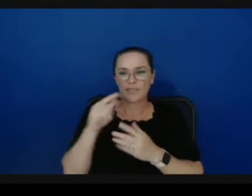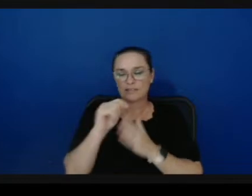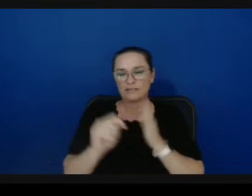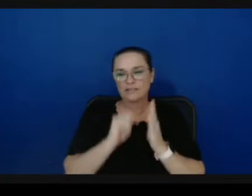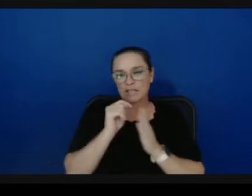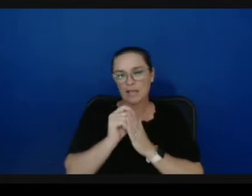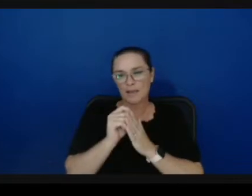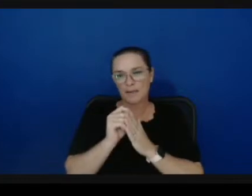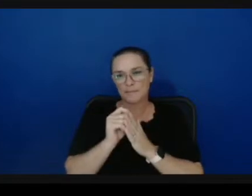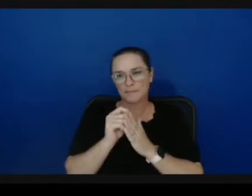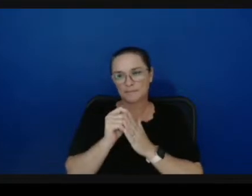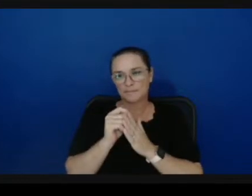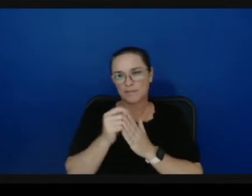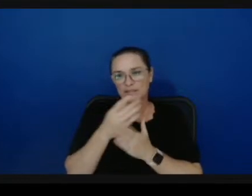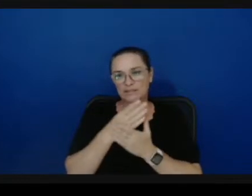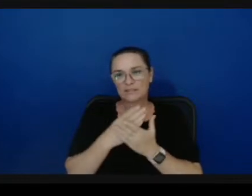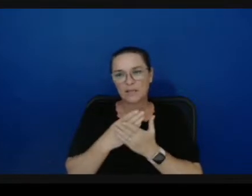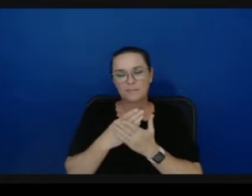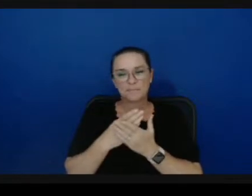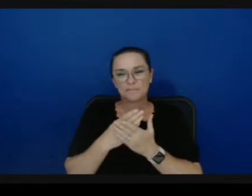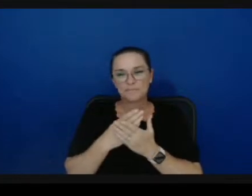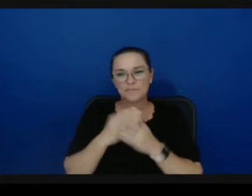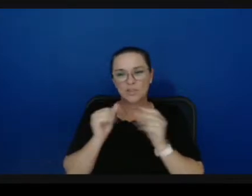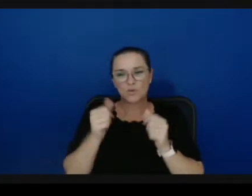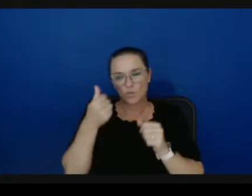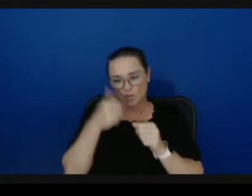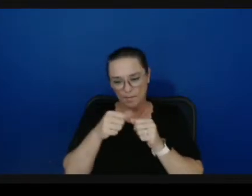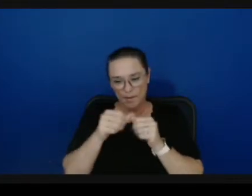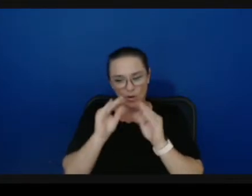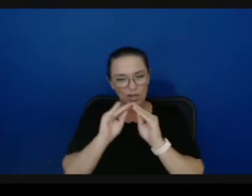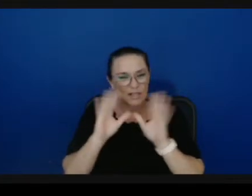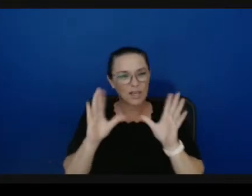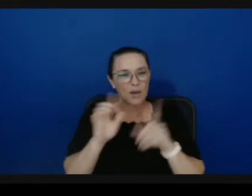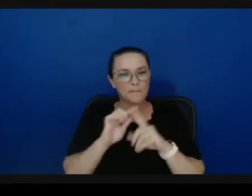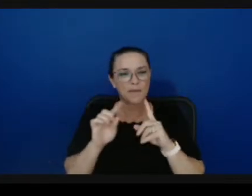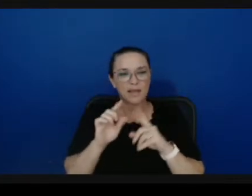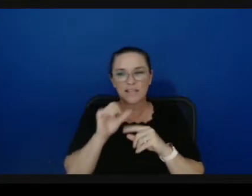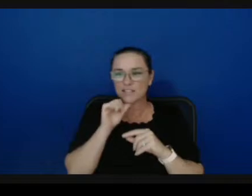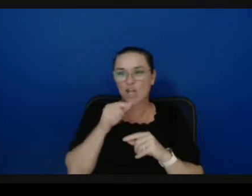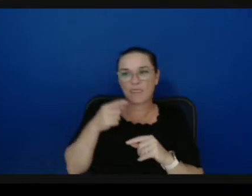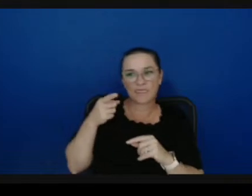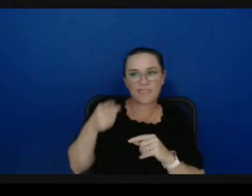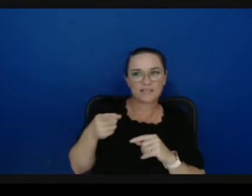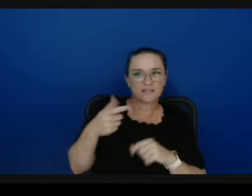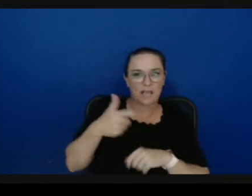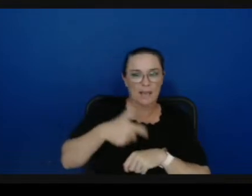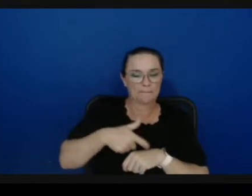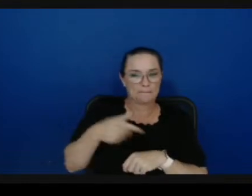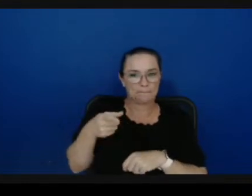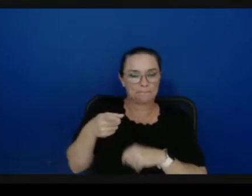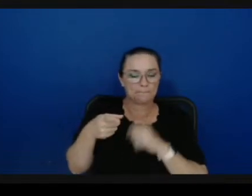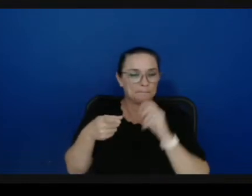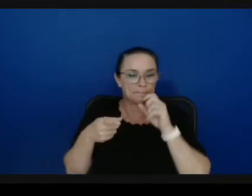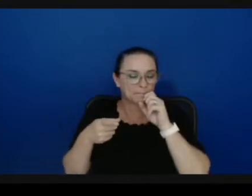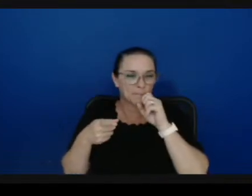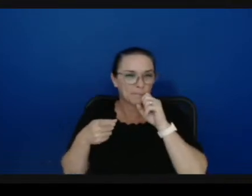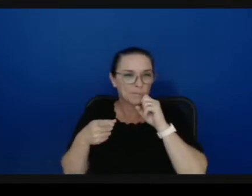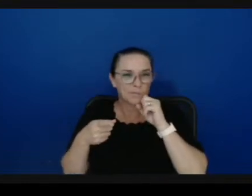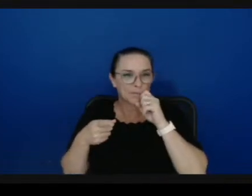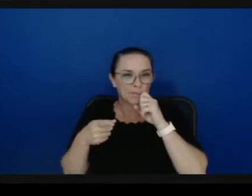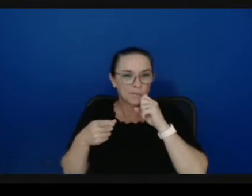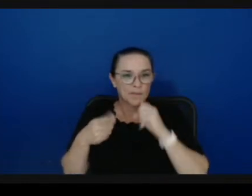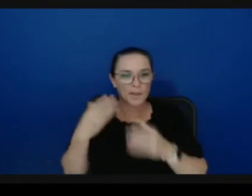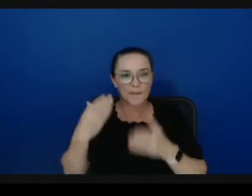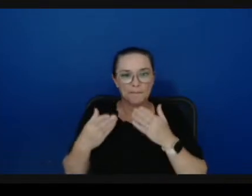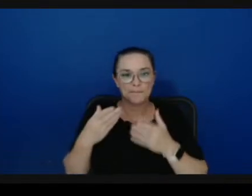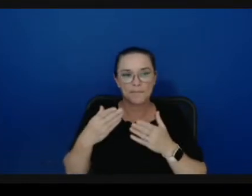there's parts that you remember clearly, but it's not this month, like, to me at least. Right. And Right. maybe that had